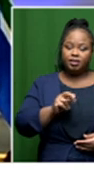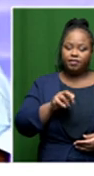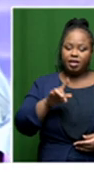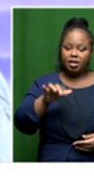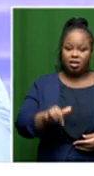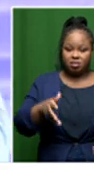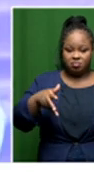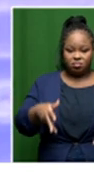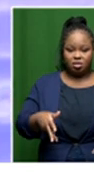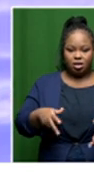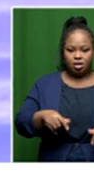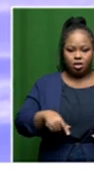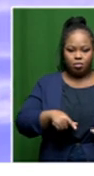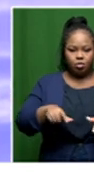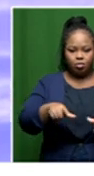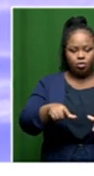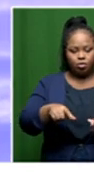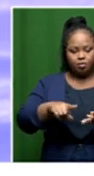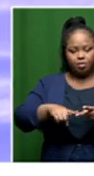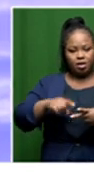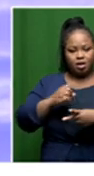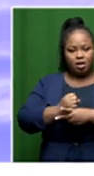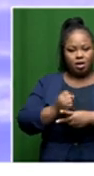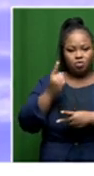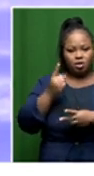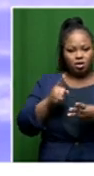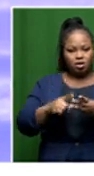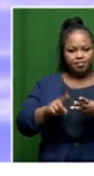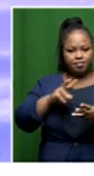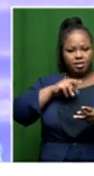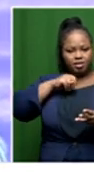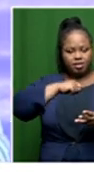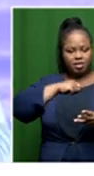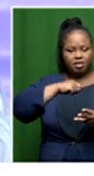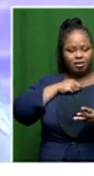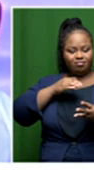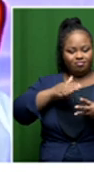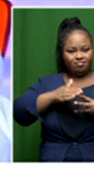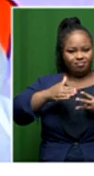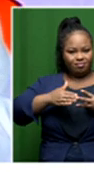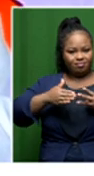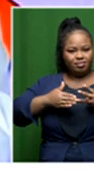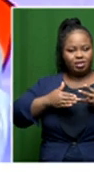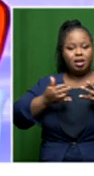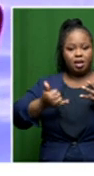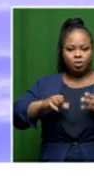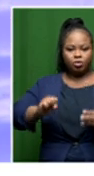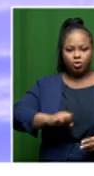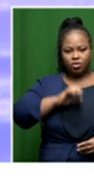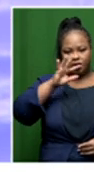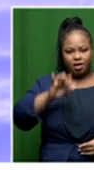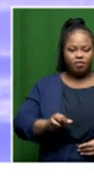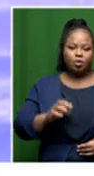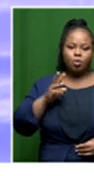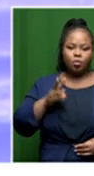limpopo right through to hauting to kwazulu natal will position south africa